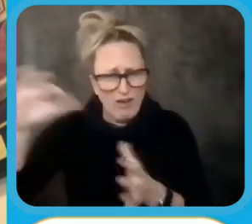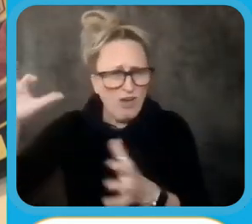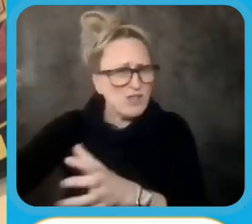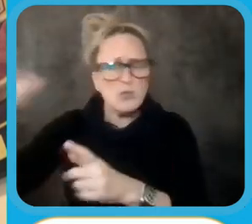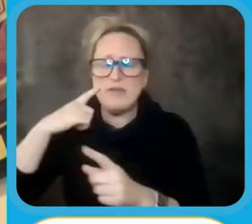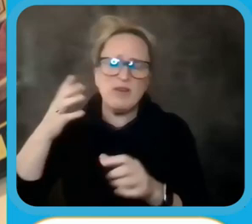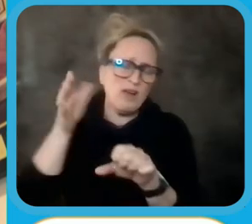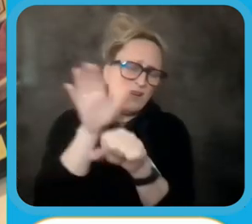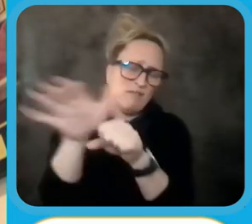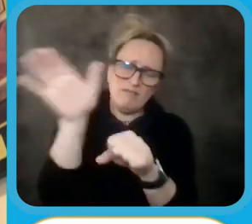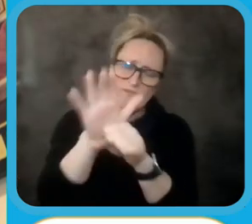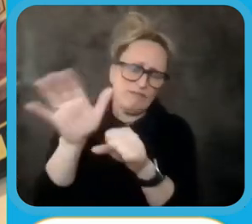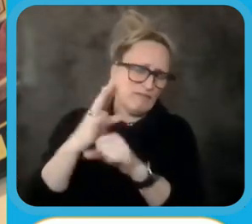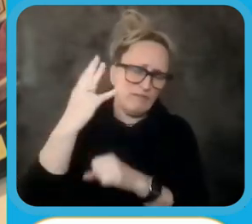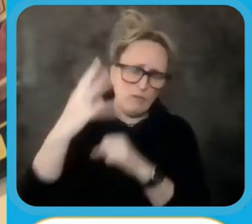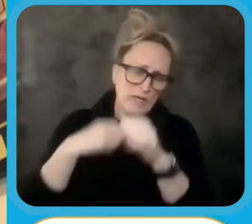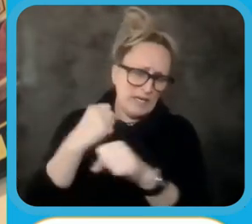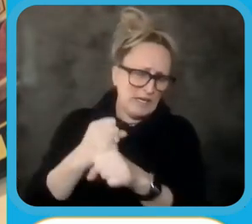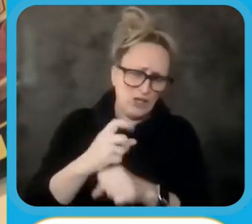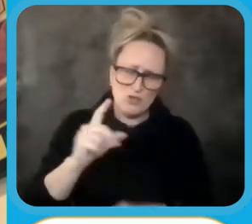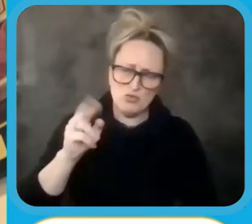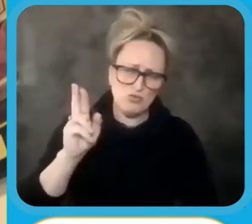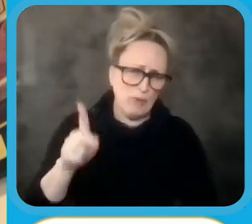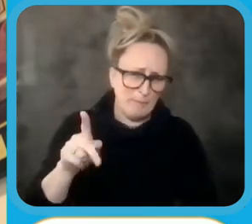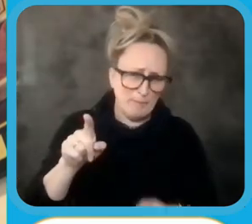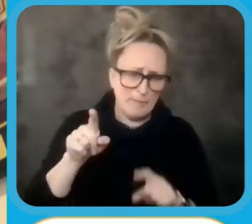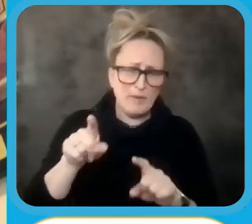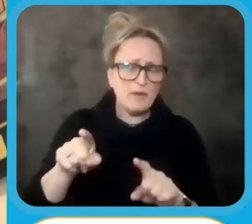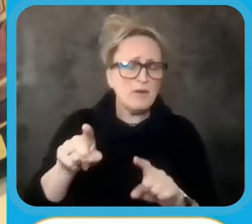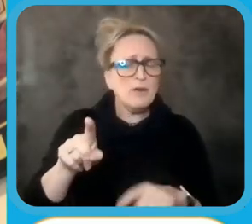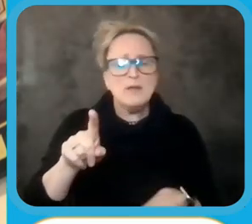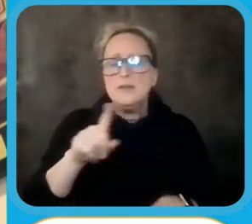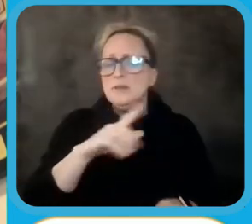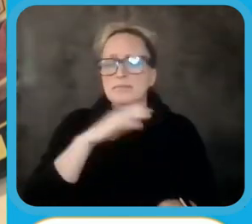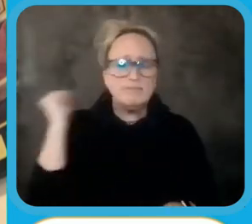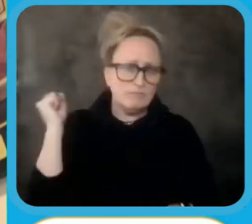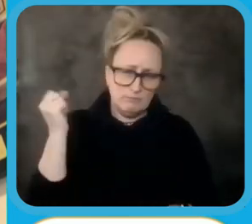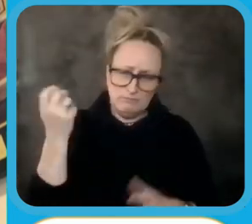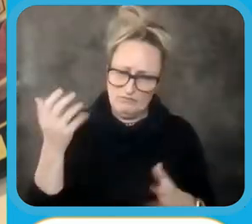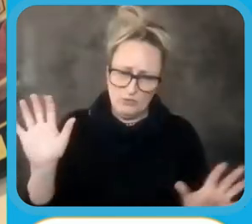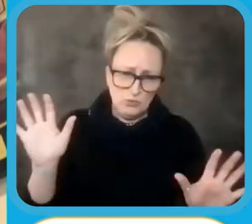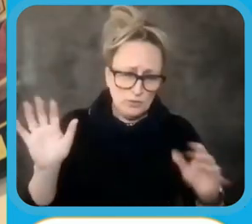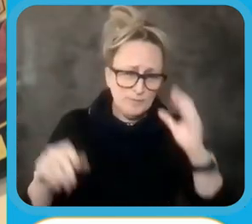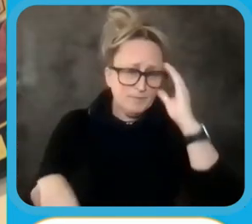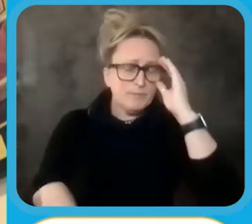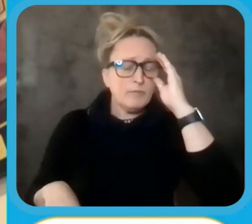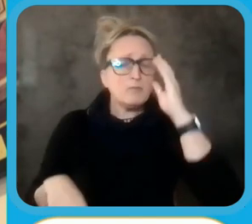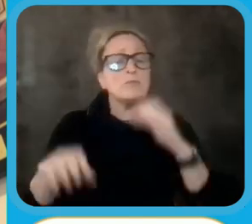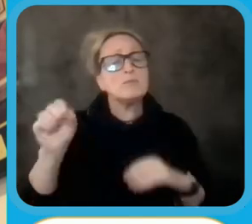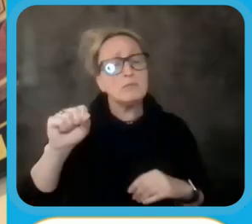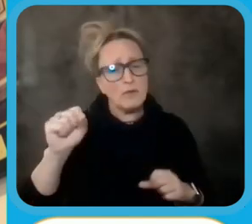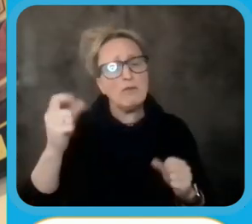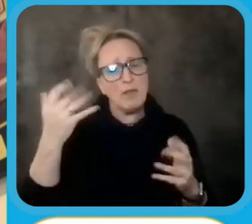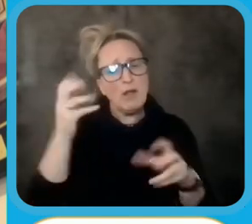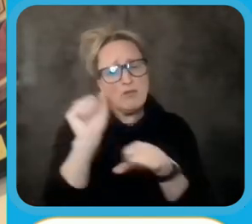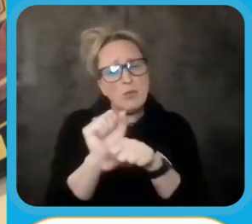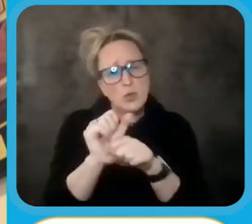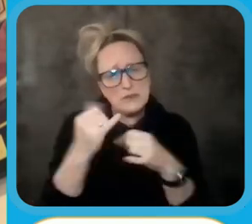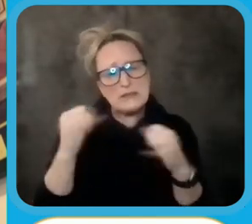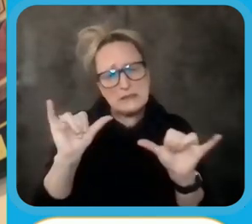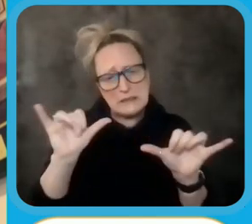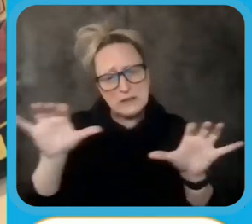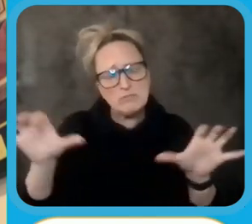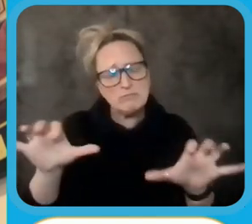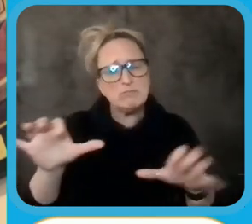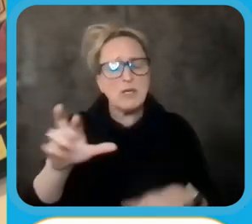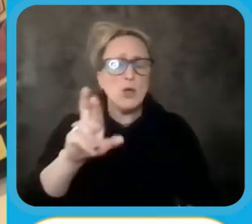4 long years of Donald Trump, and we are so done. Yes, we have a lot of work to do, the